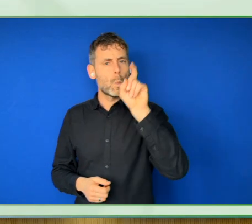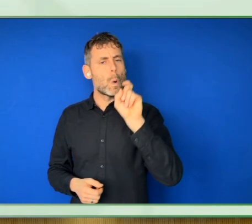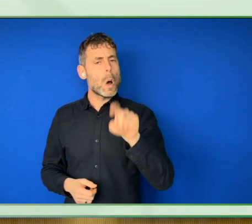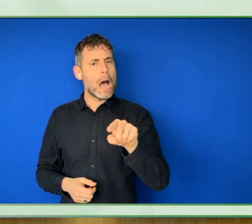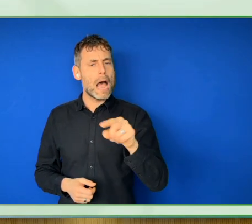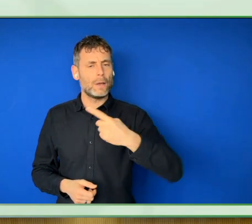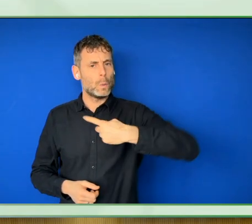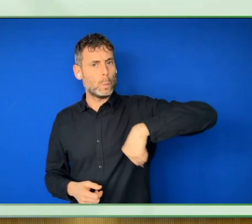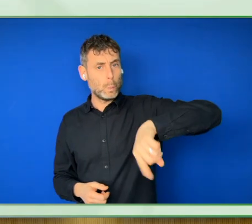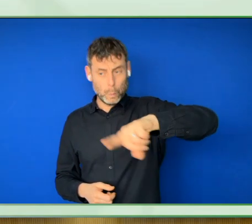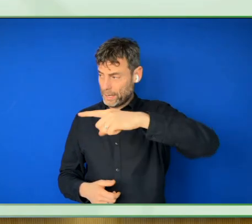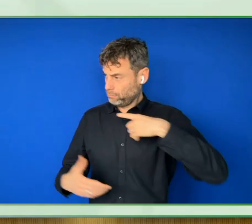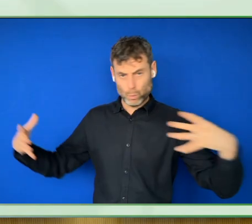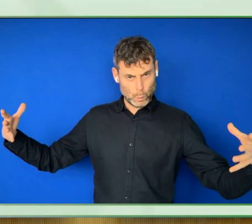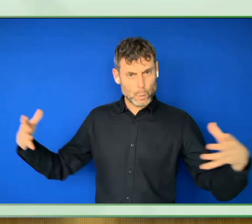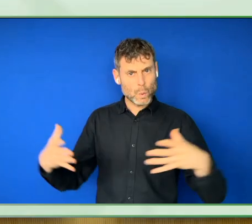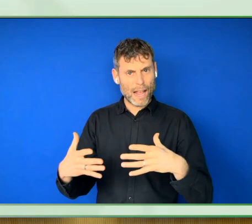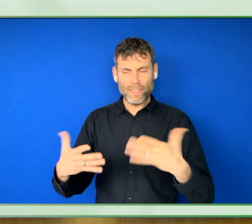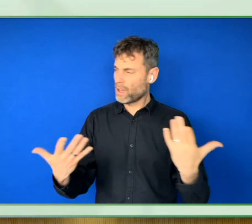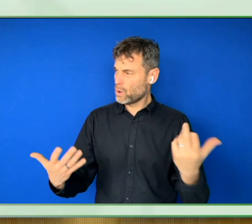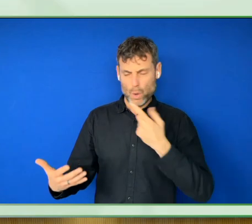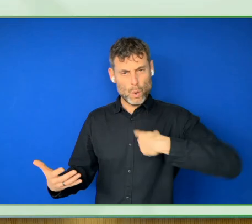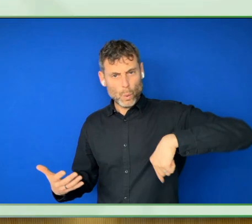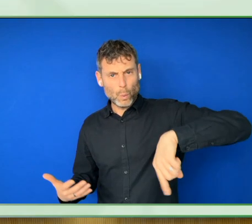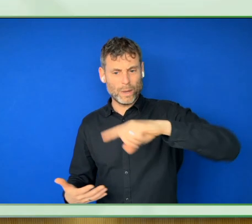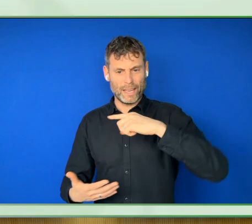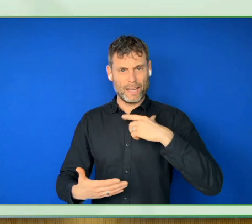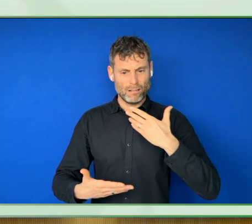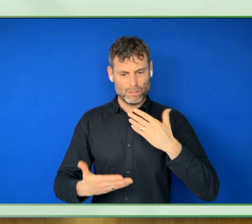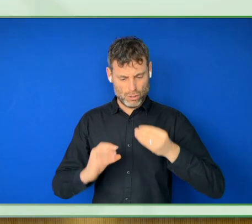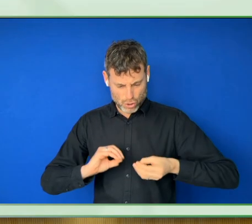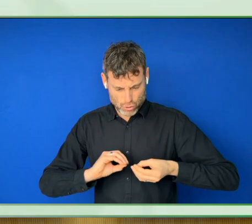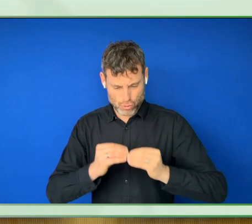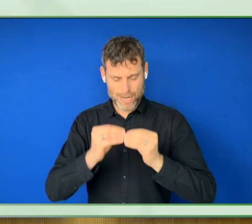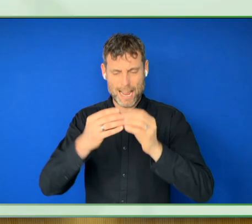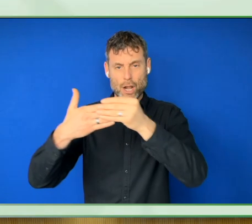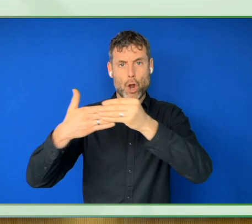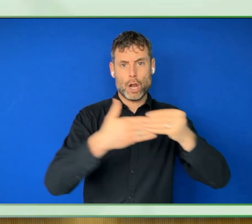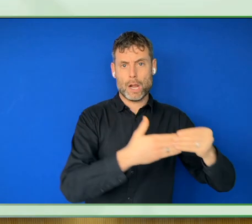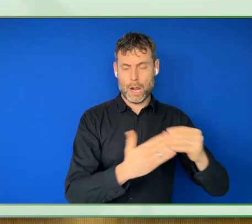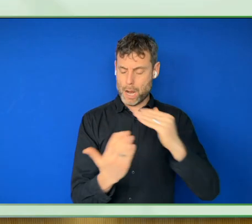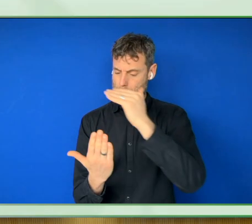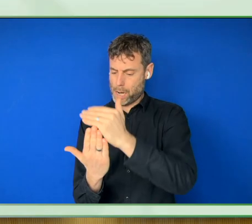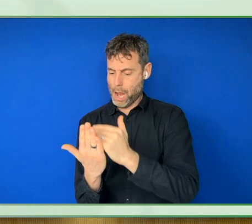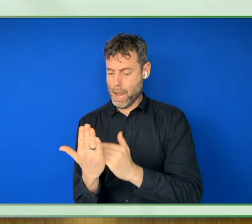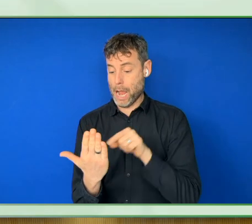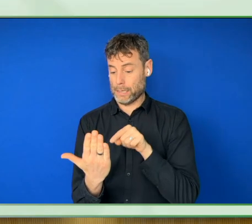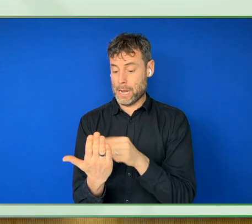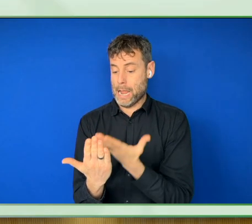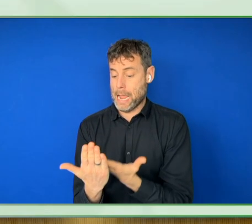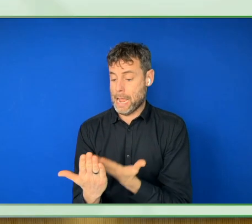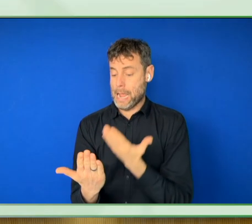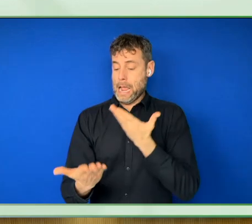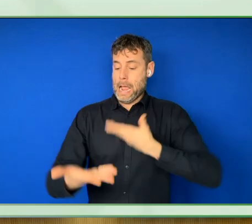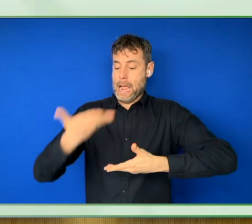together and develop a guidance that brings together the human rights issues, the equality and inclusion issues,